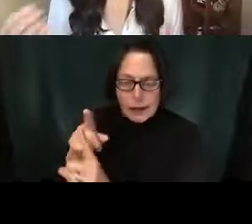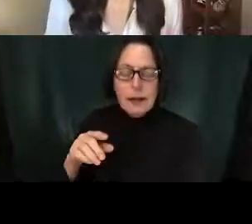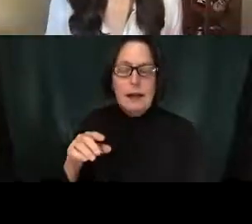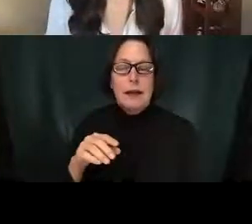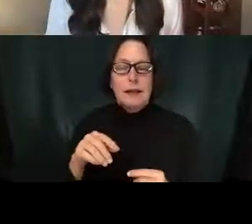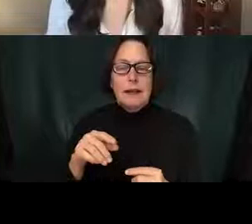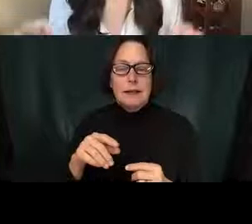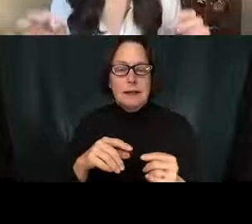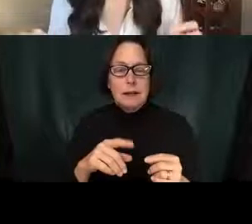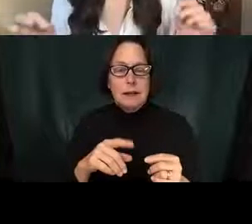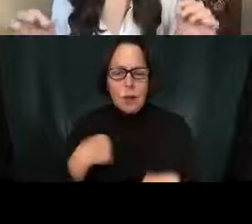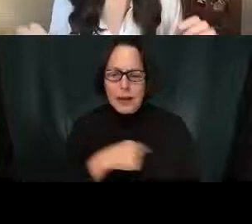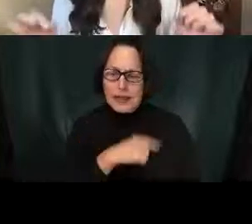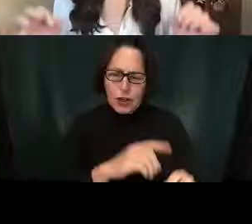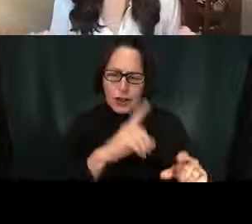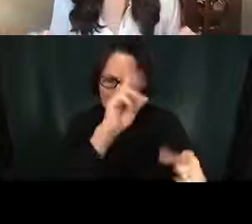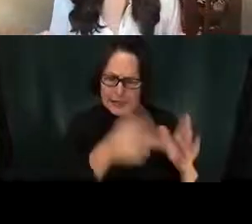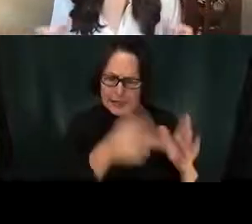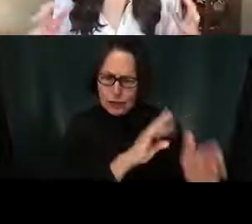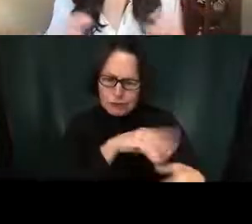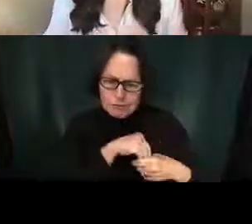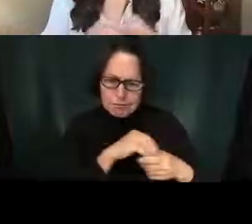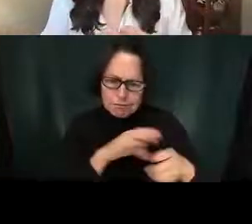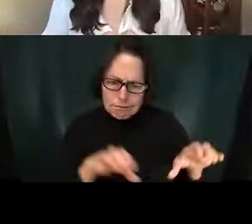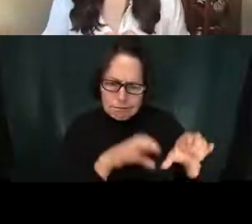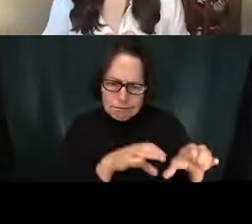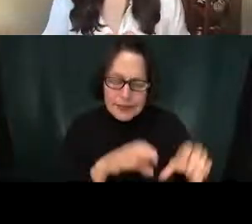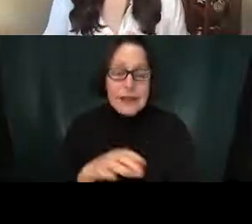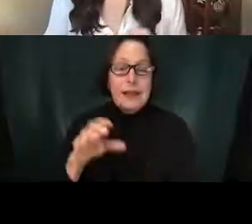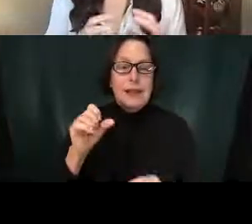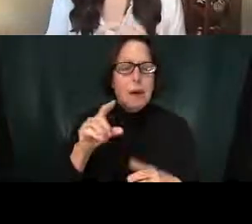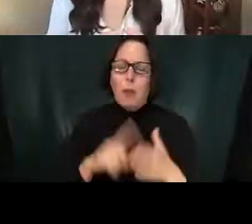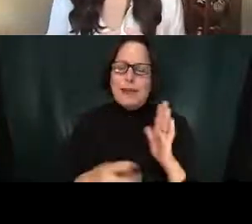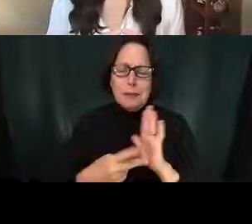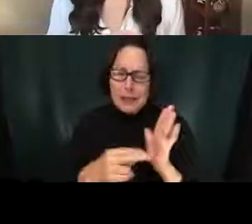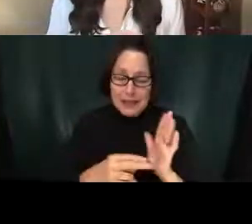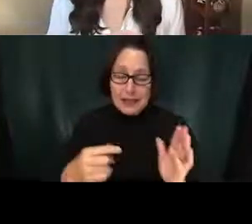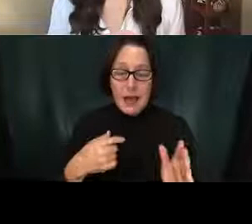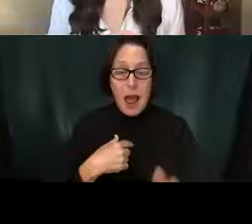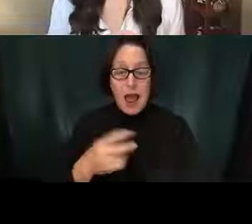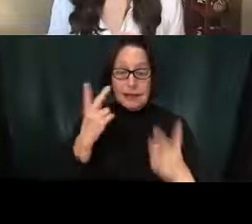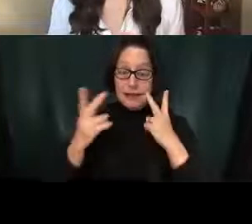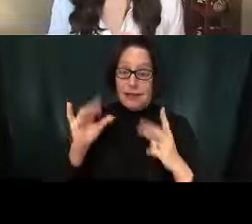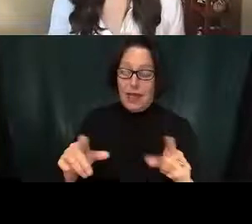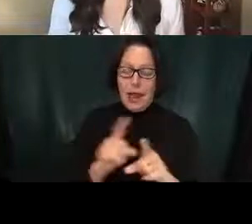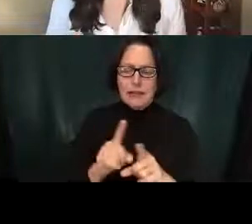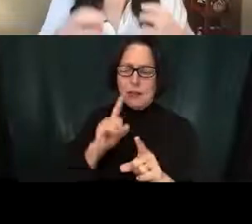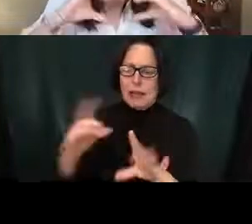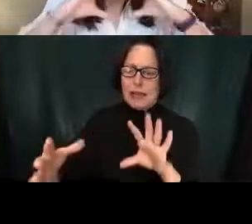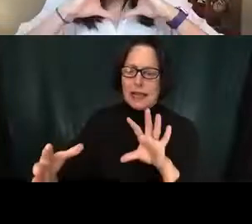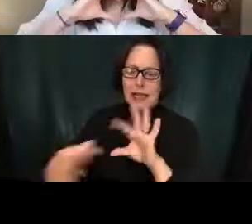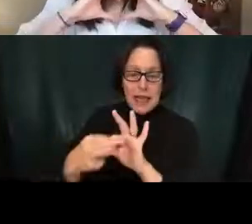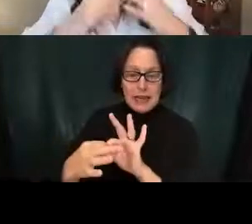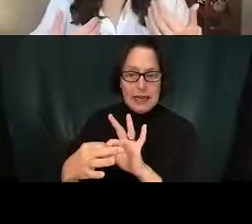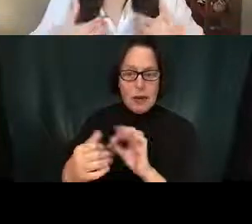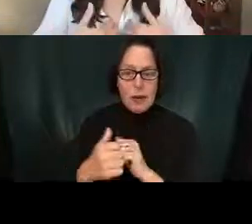let's be intentional, but what does it really mean? I have come to see intention as really connecting with